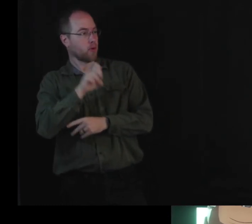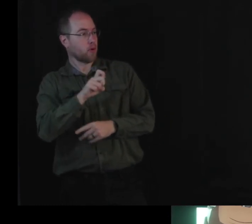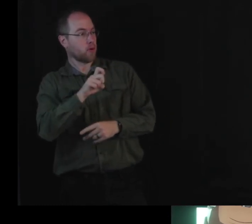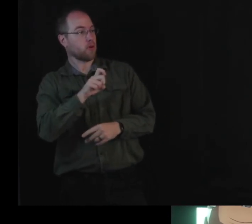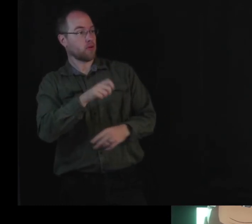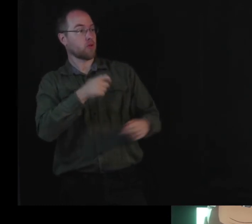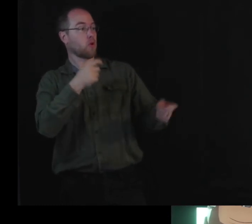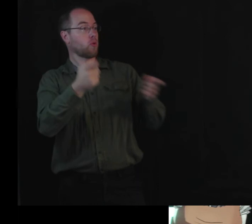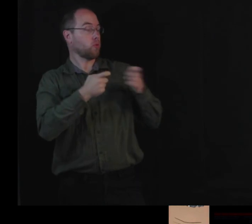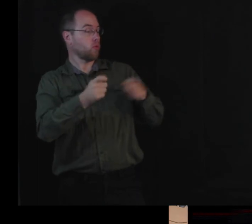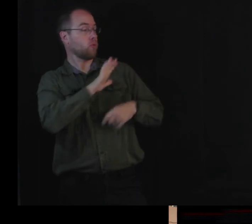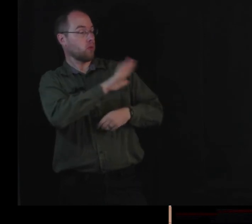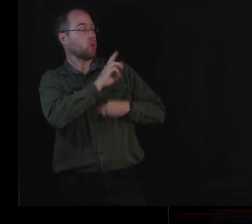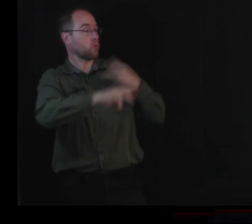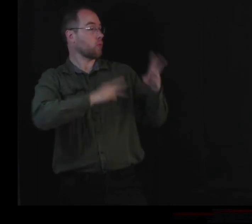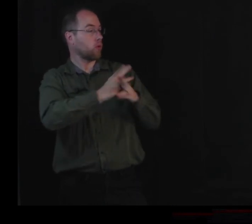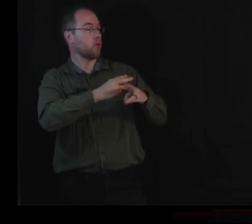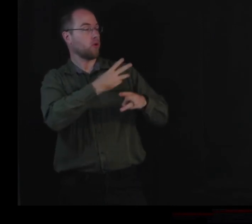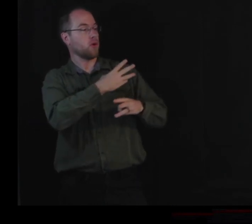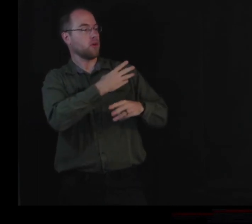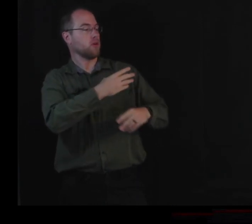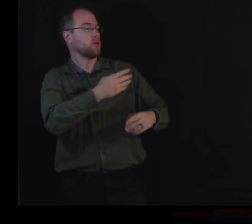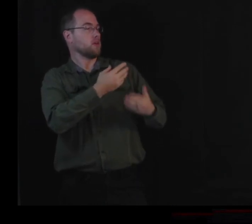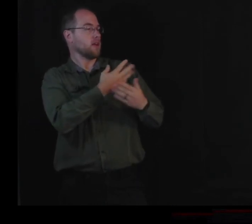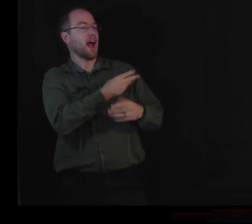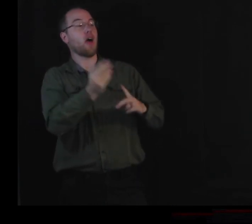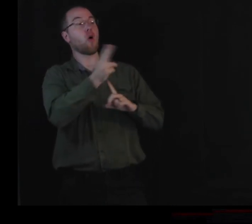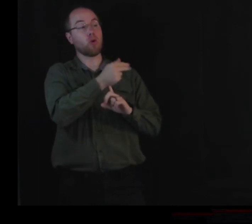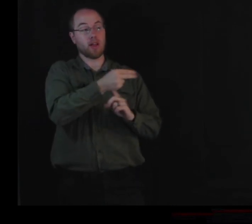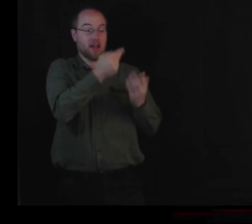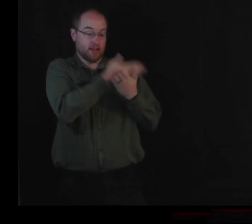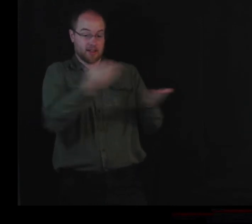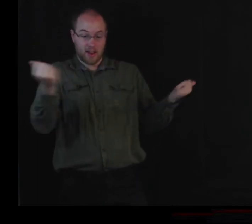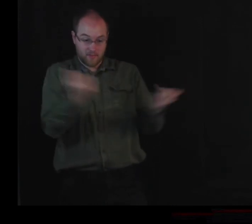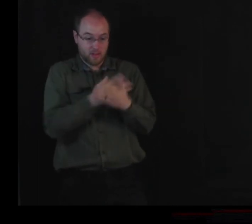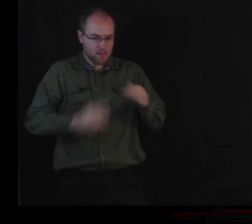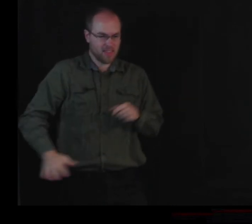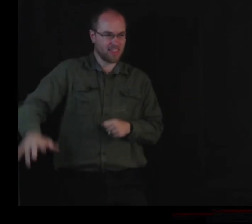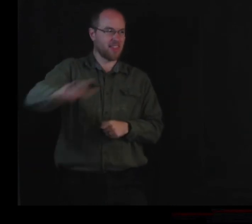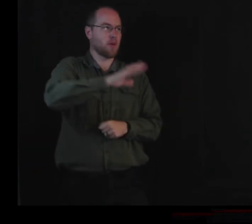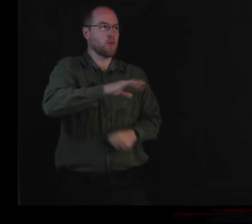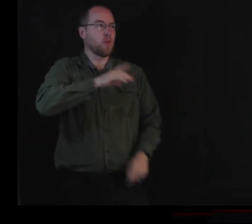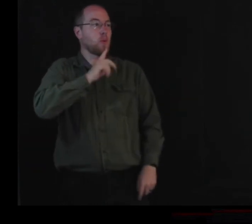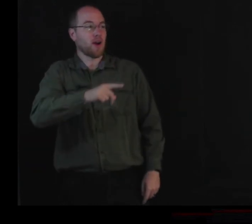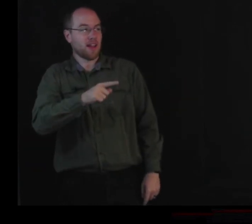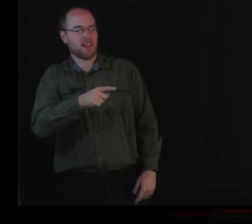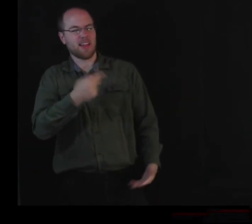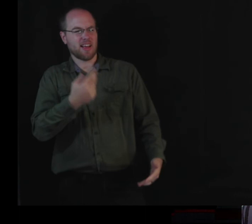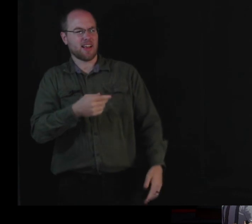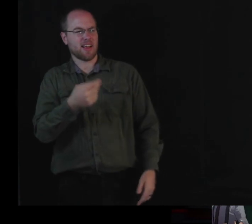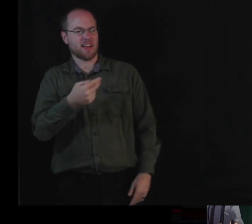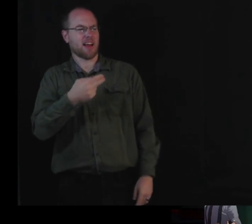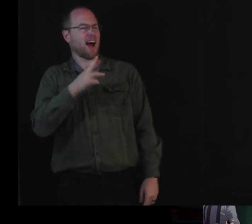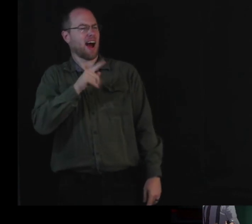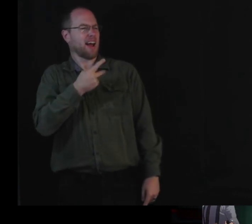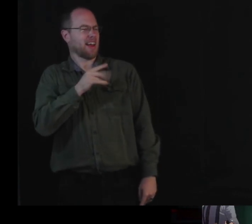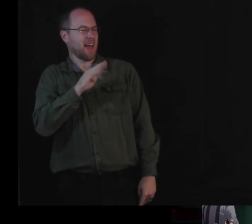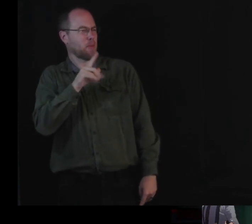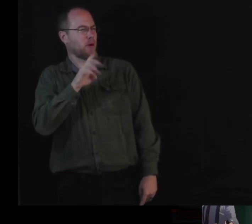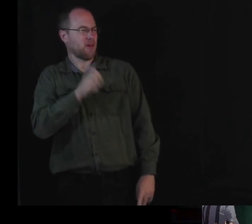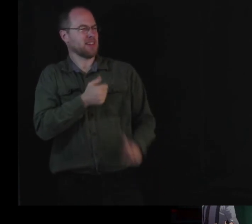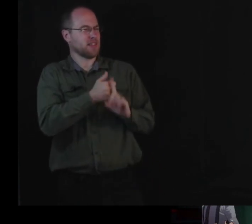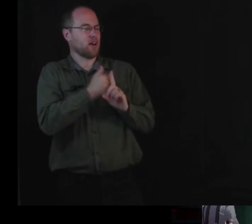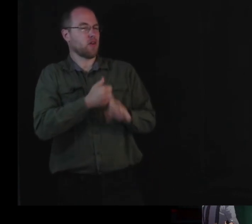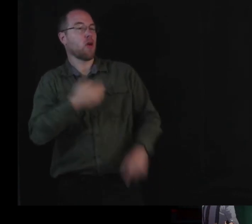the world beyond it, they're a mask. A polite facade, like all governments,